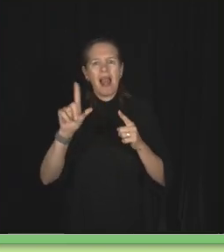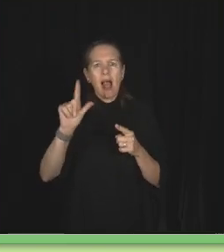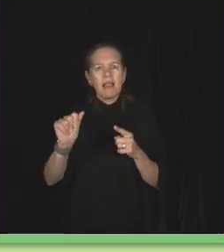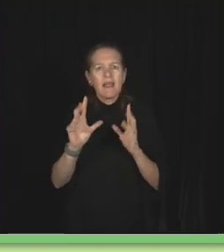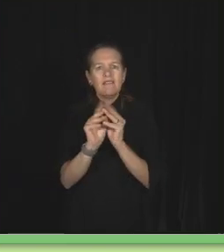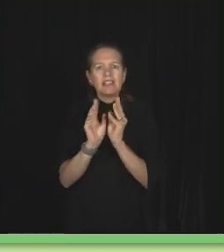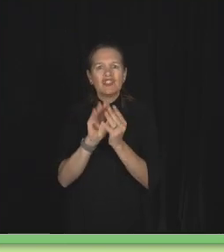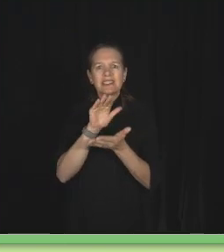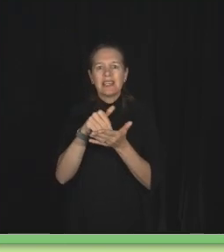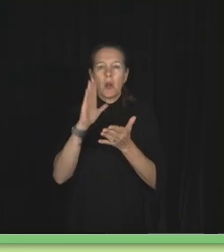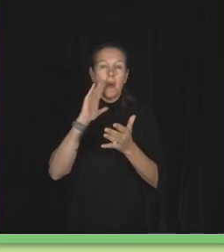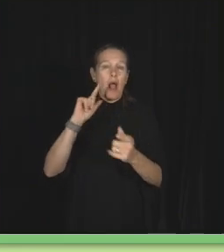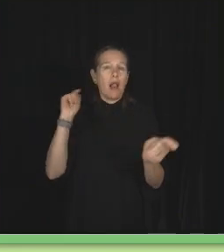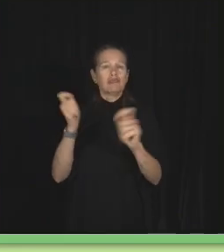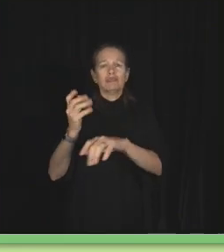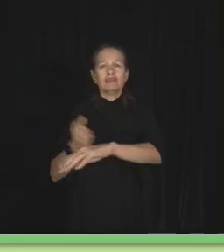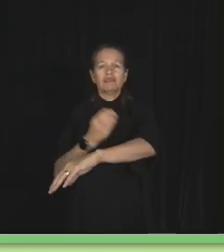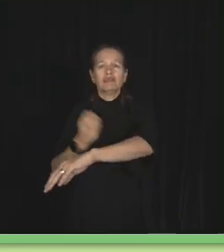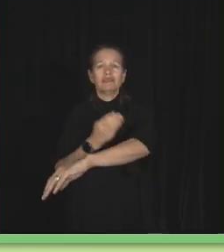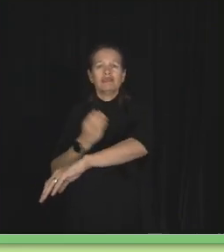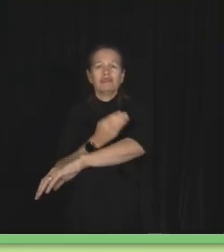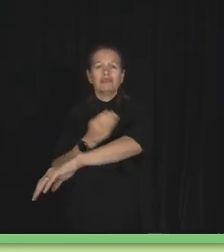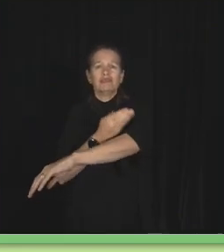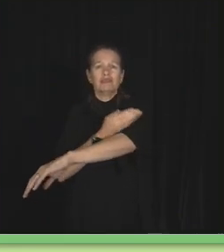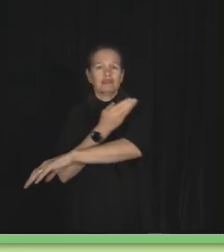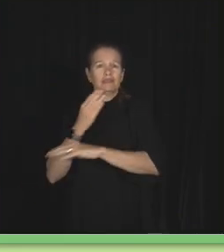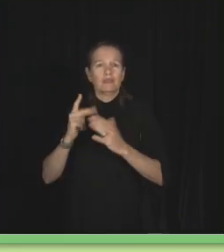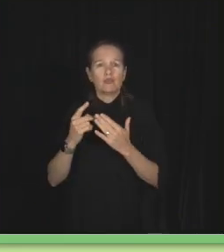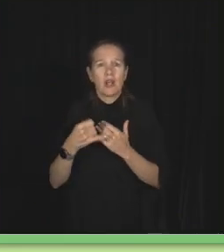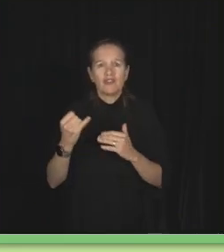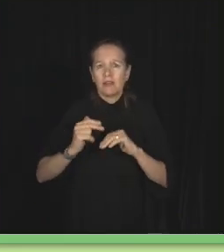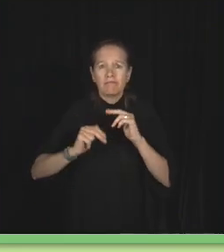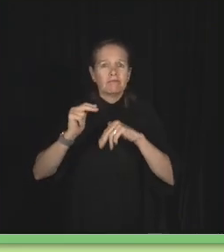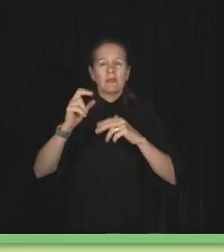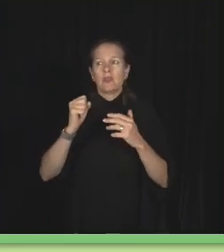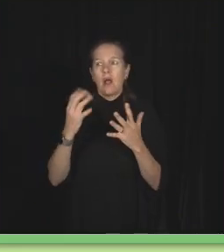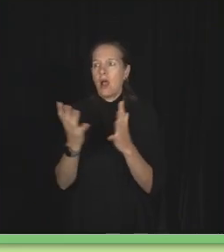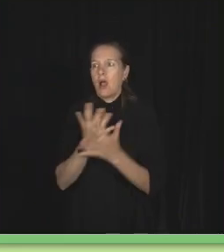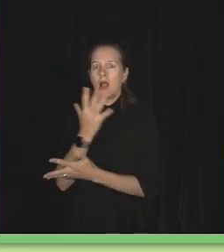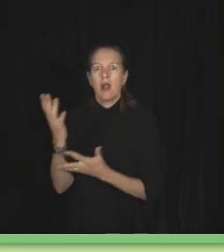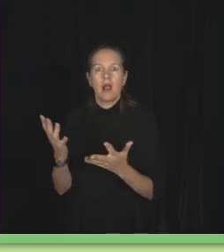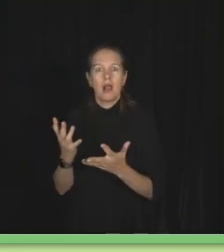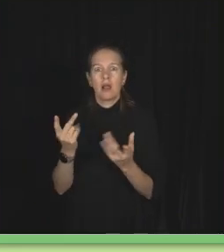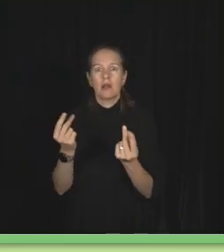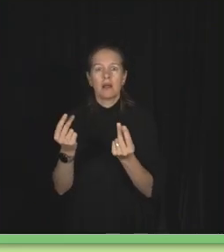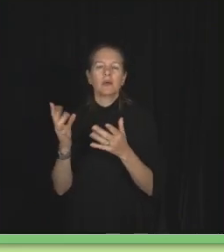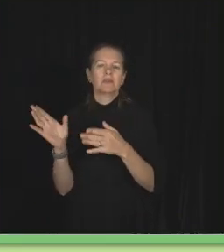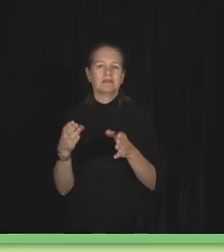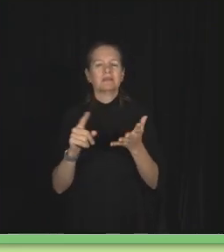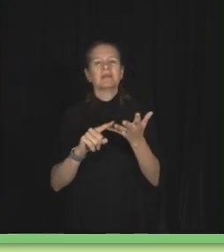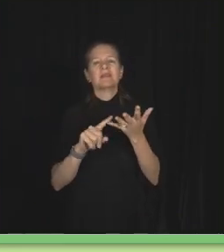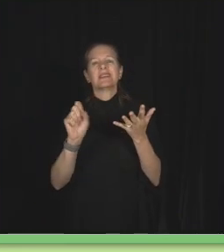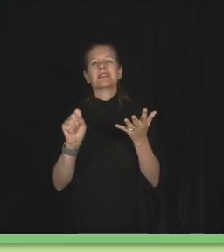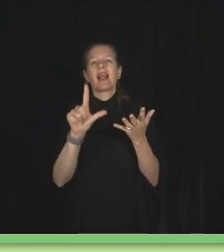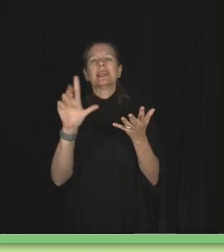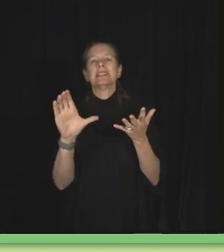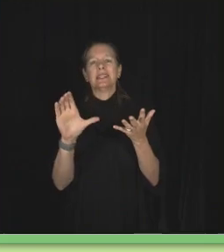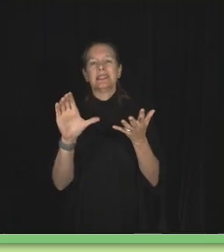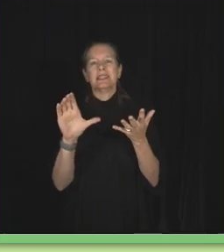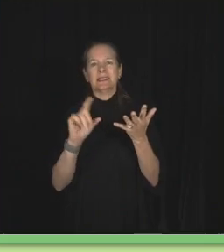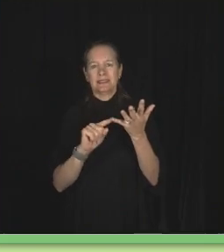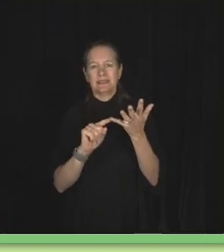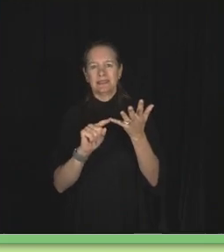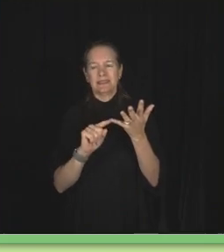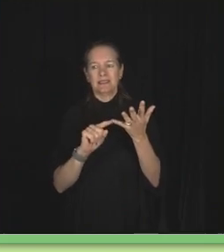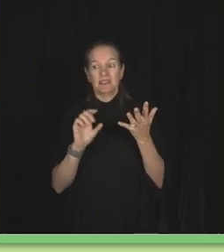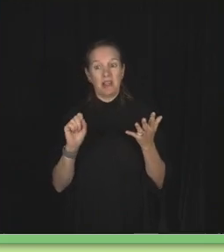be under a massive reconstruction project. And so we had to pivot very quickly. And so we will be in Salt Lake City, where